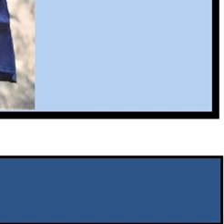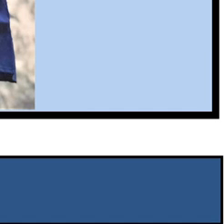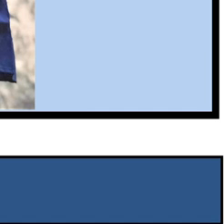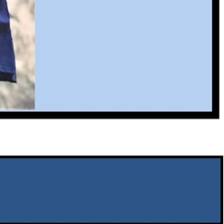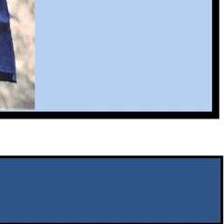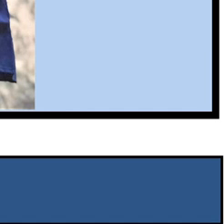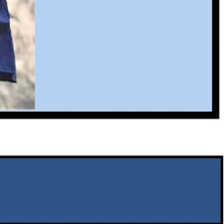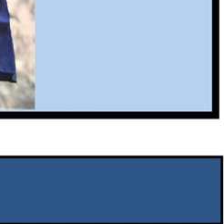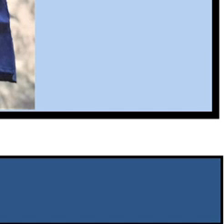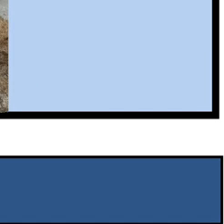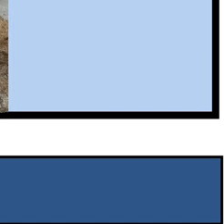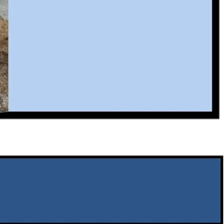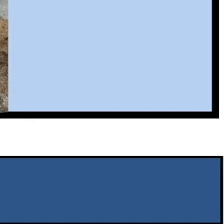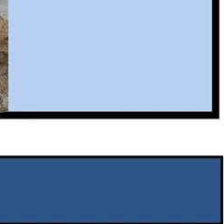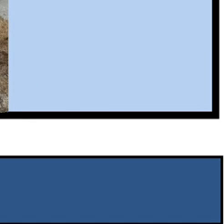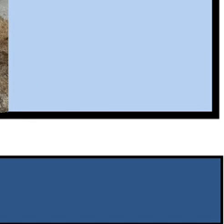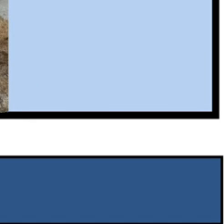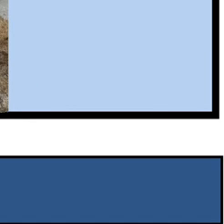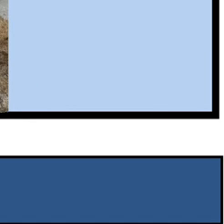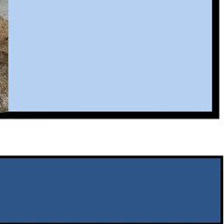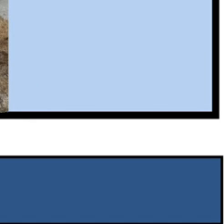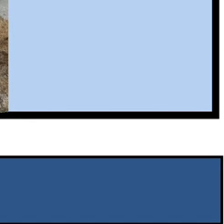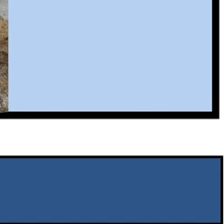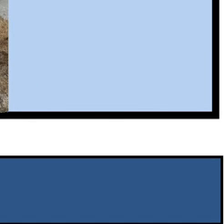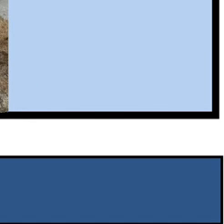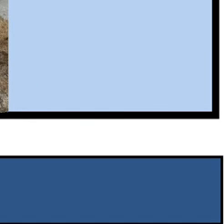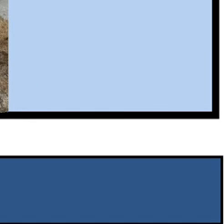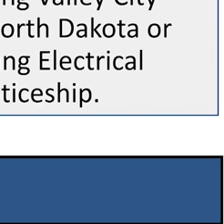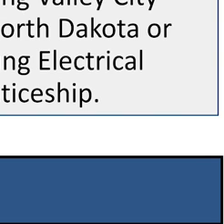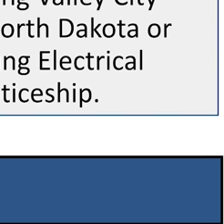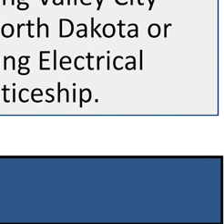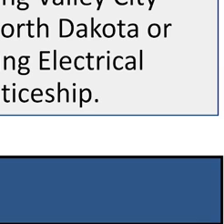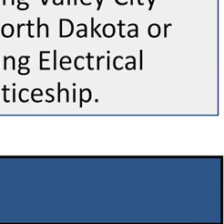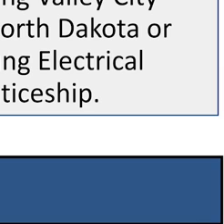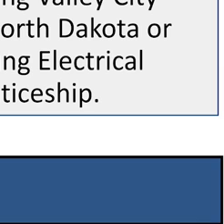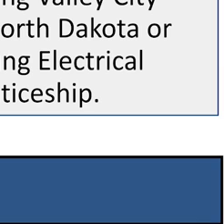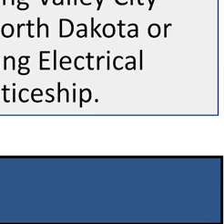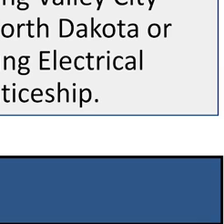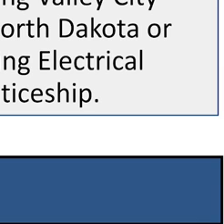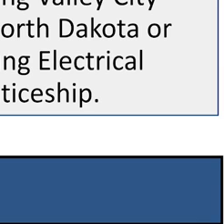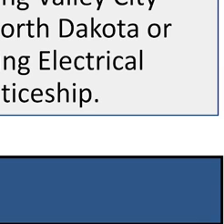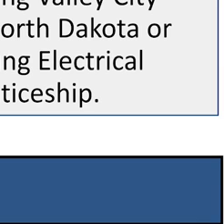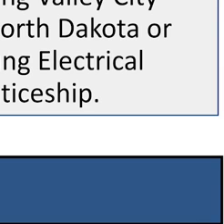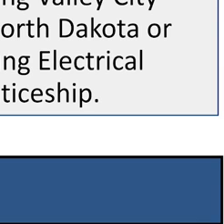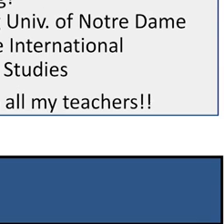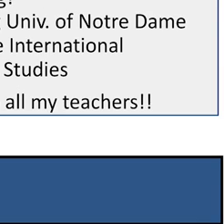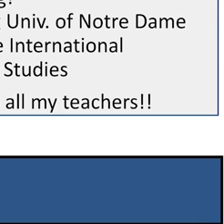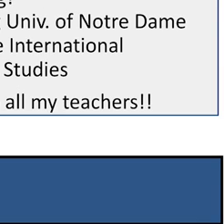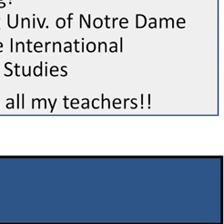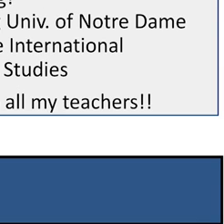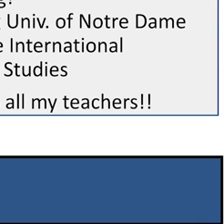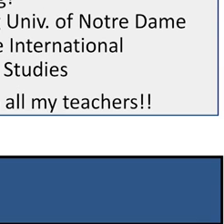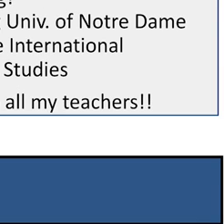Bleakney. Elsa Genevieve Biddle. Dylan Thomas Hose.